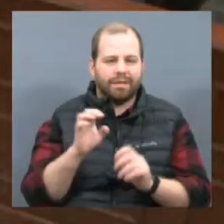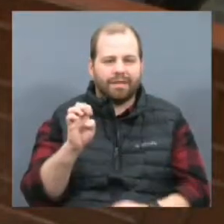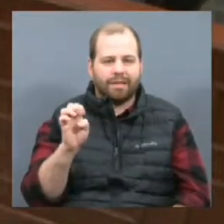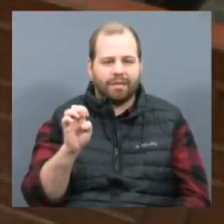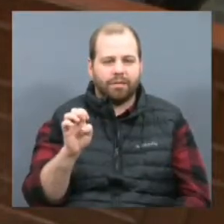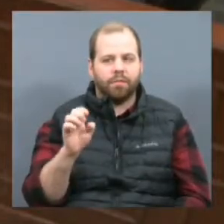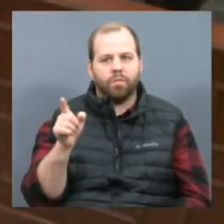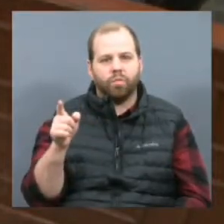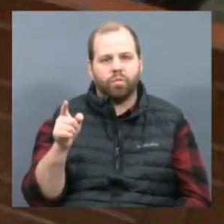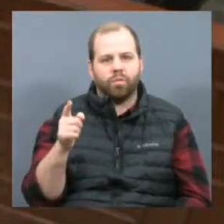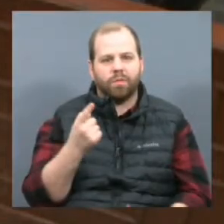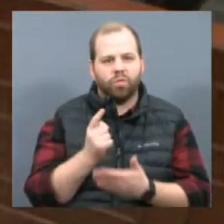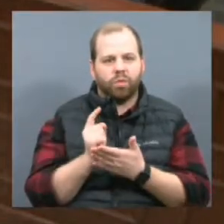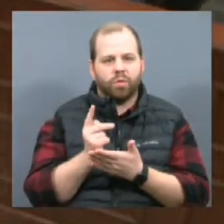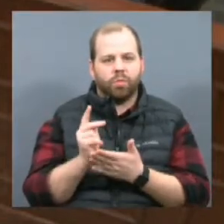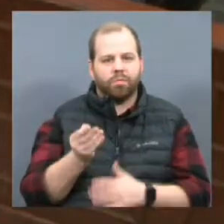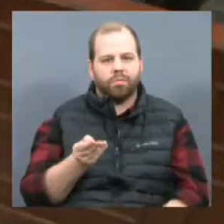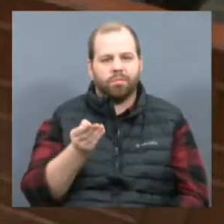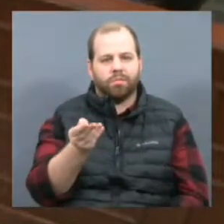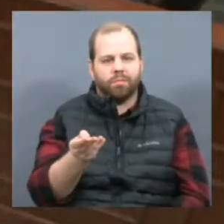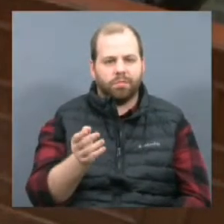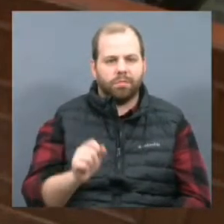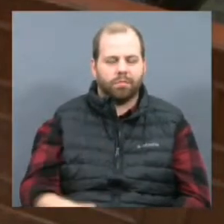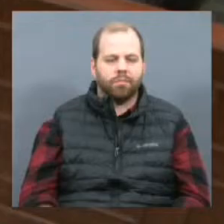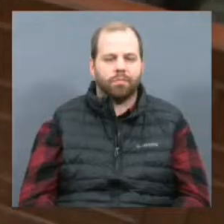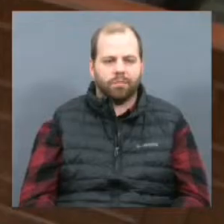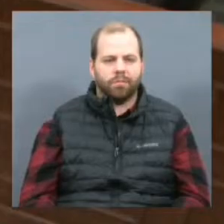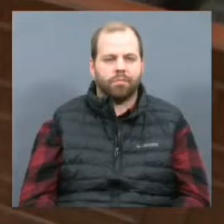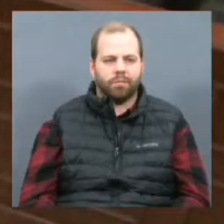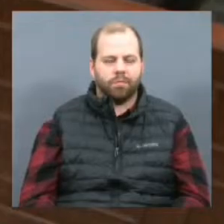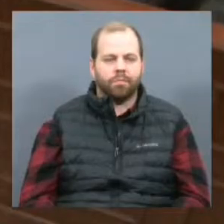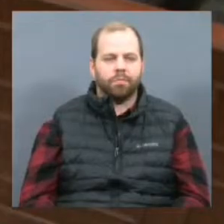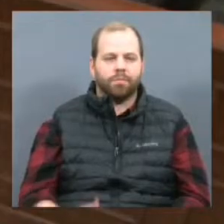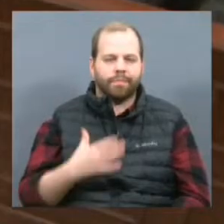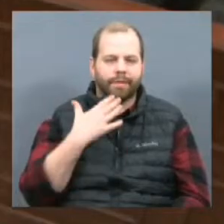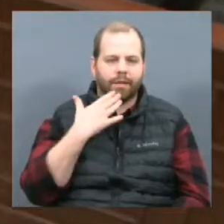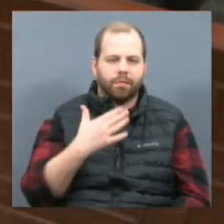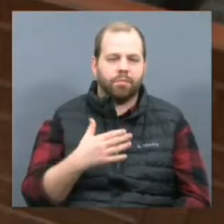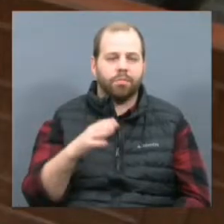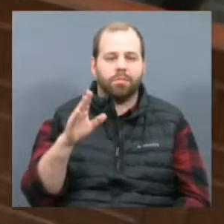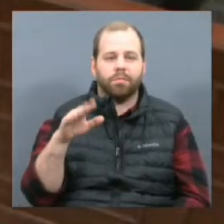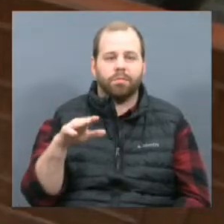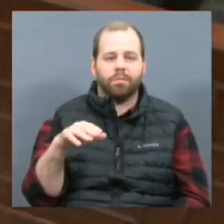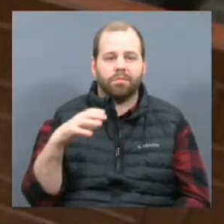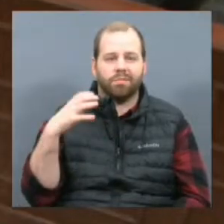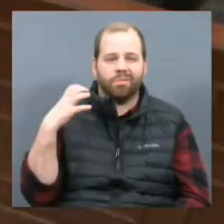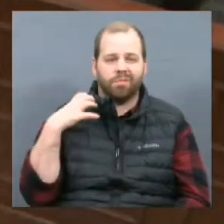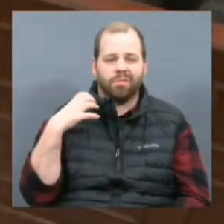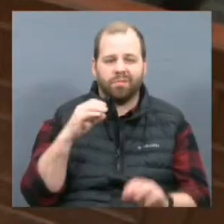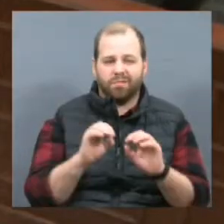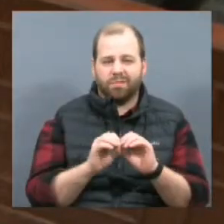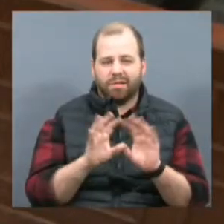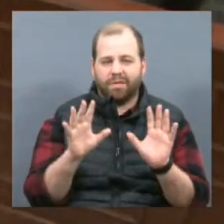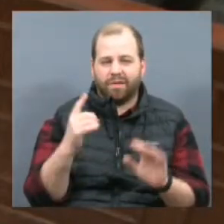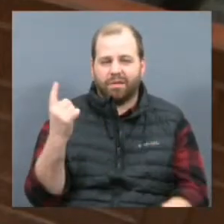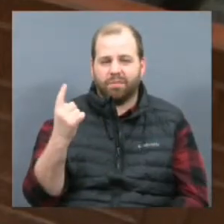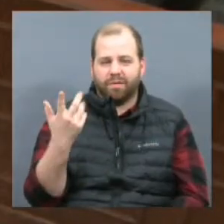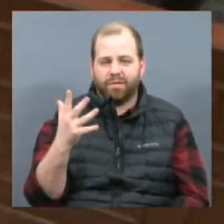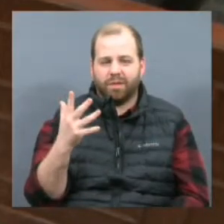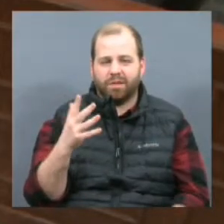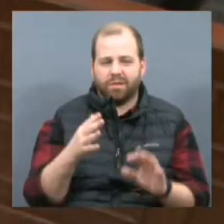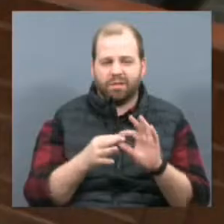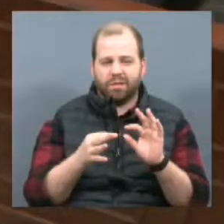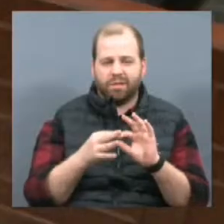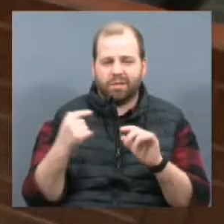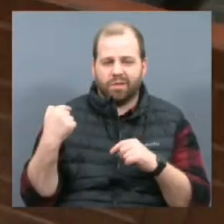applicant several weeks ago. All right, thank you. Mr. Chair, if I could we just clarify what's been said at this